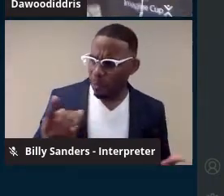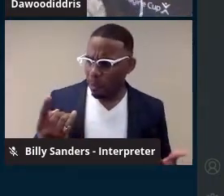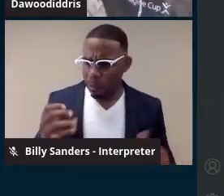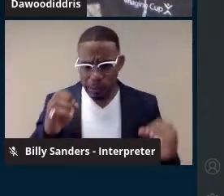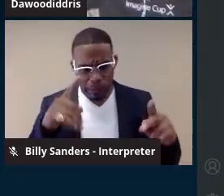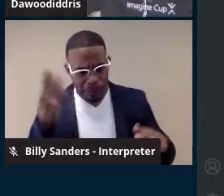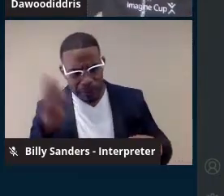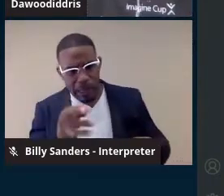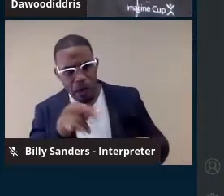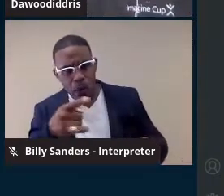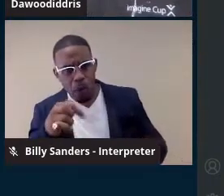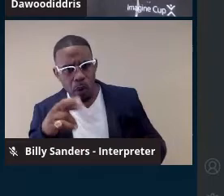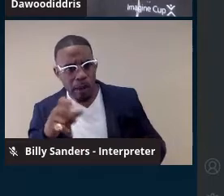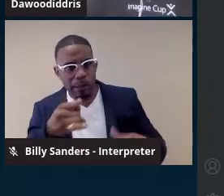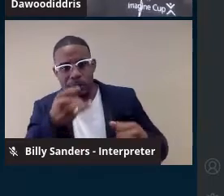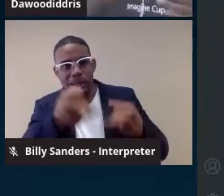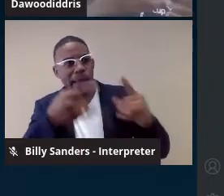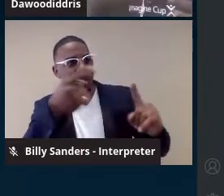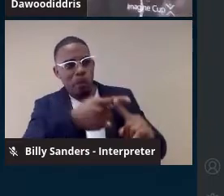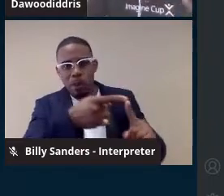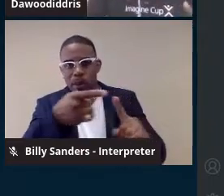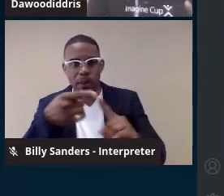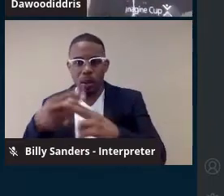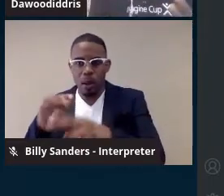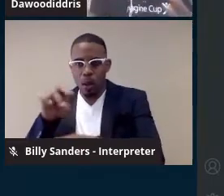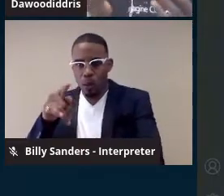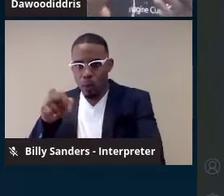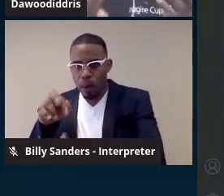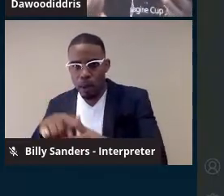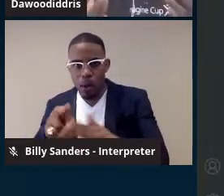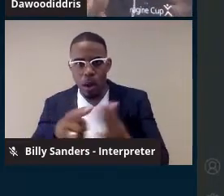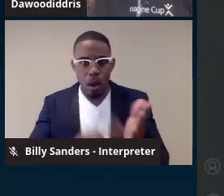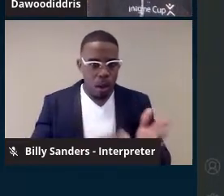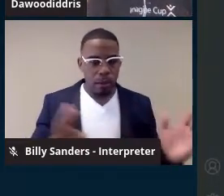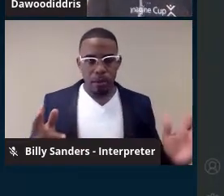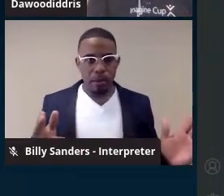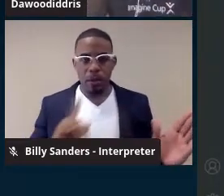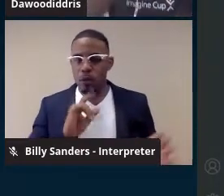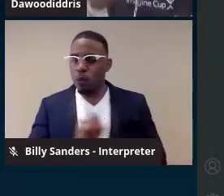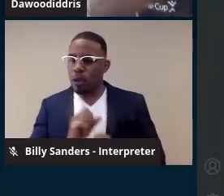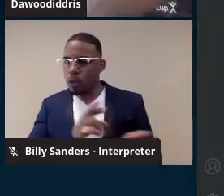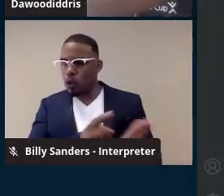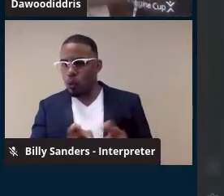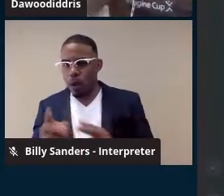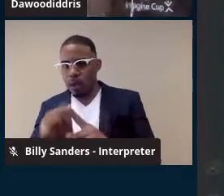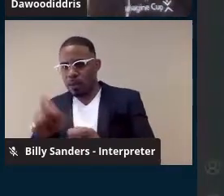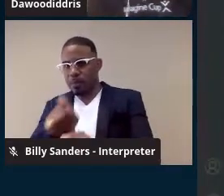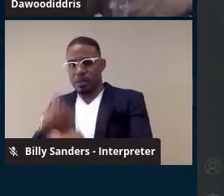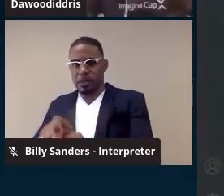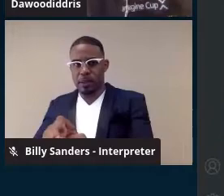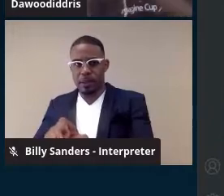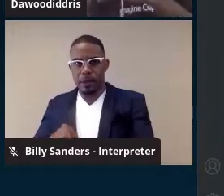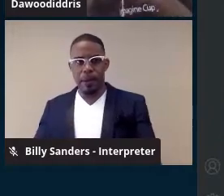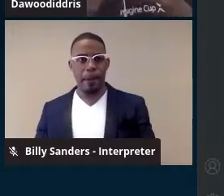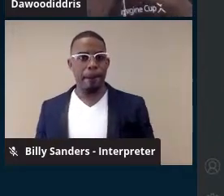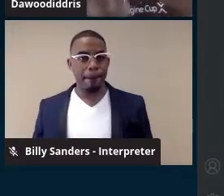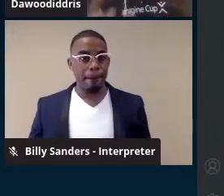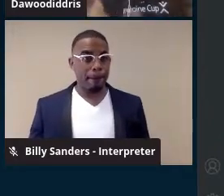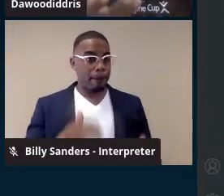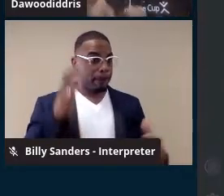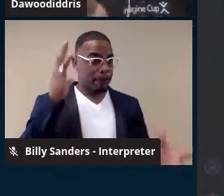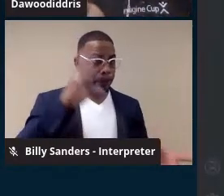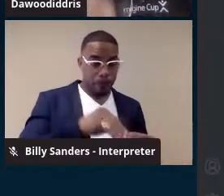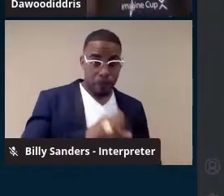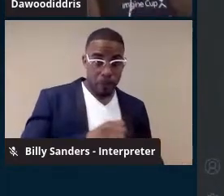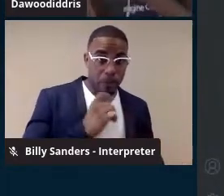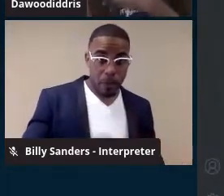/register, the endpoints called register or login, then it should route to a specific resource, pull in all the resources that it needed,